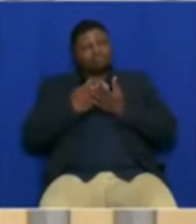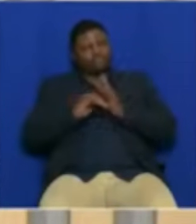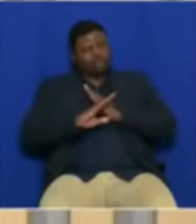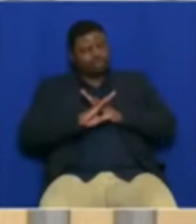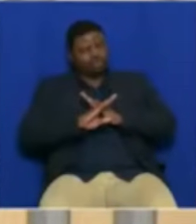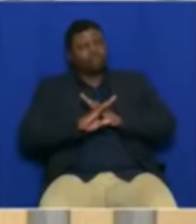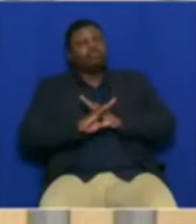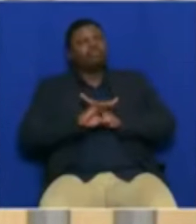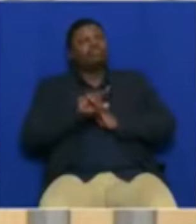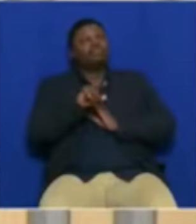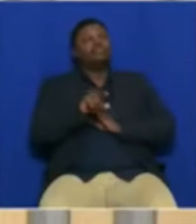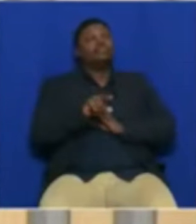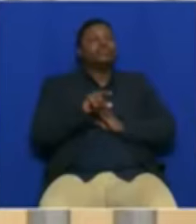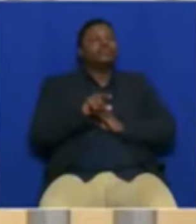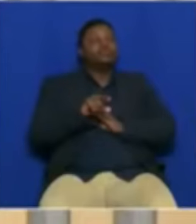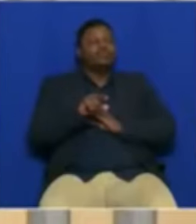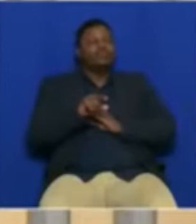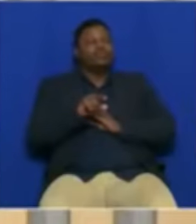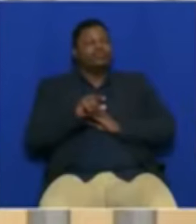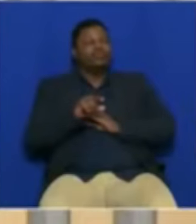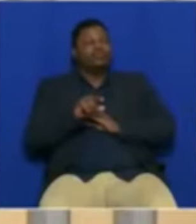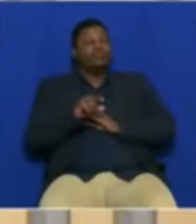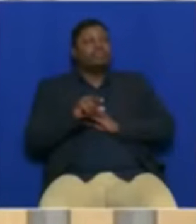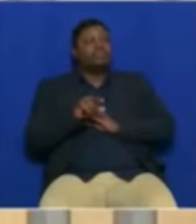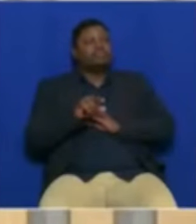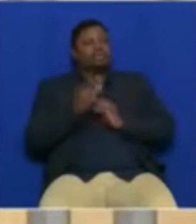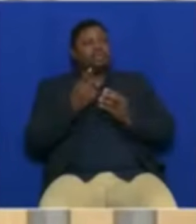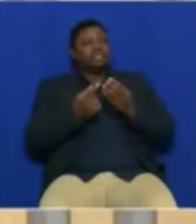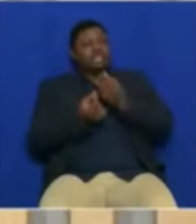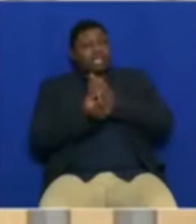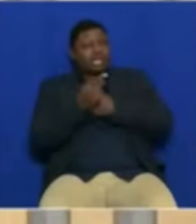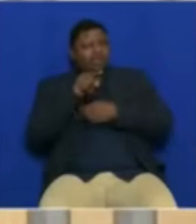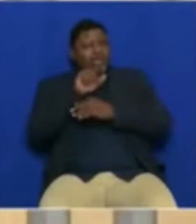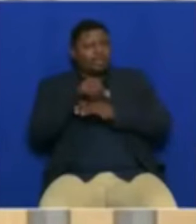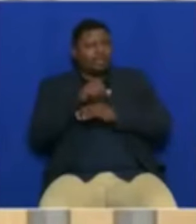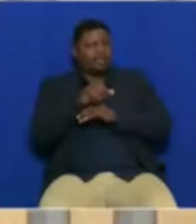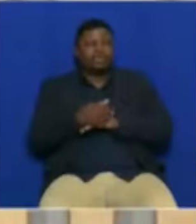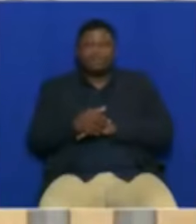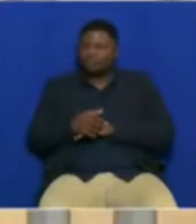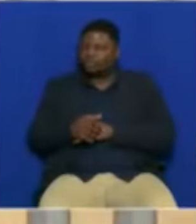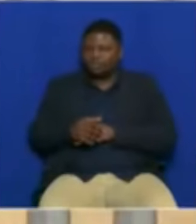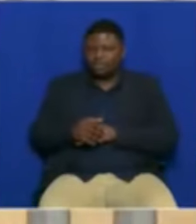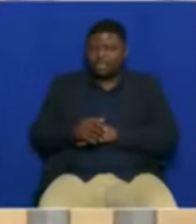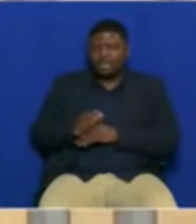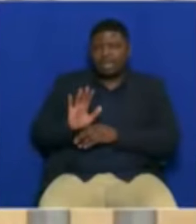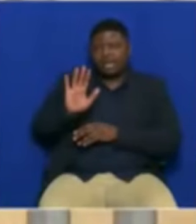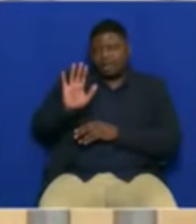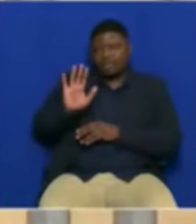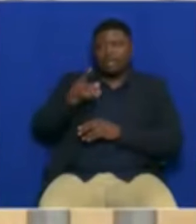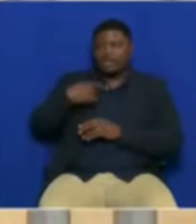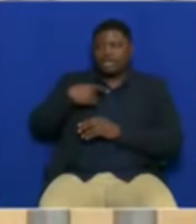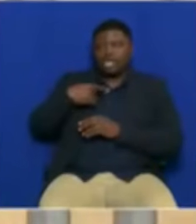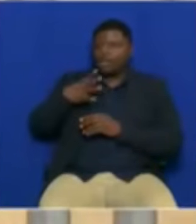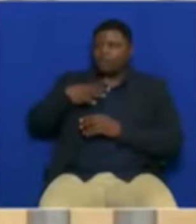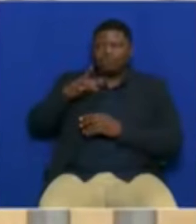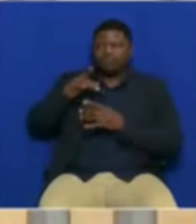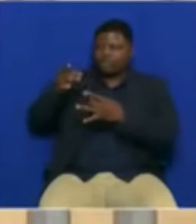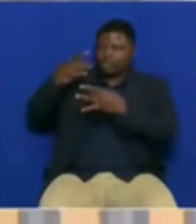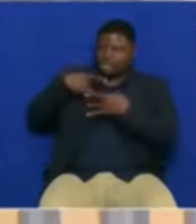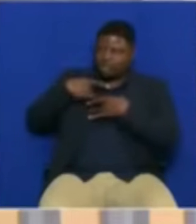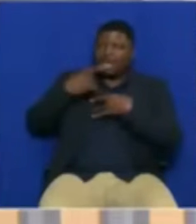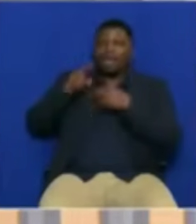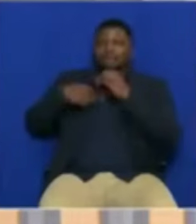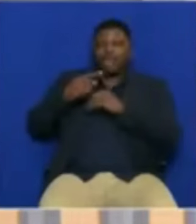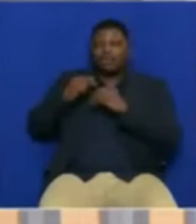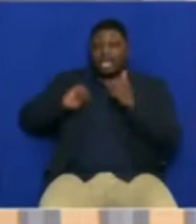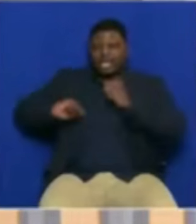where... Yeah, I'm not at where you take action. I just want to understand what your testimony is about this. I've answered it. So I'm